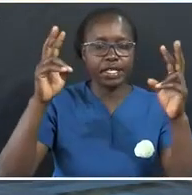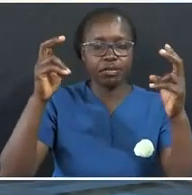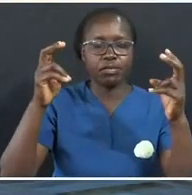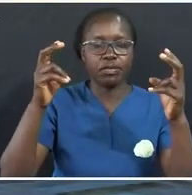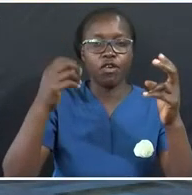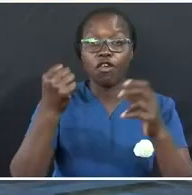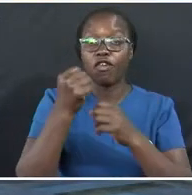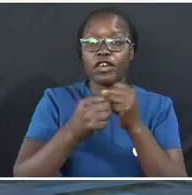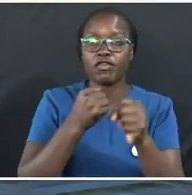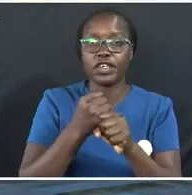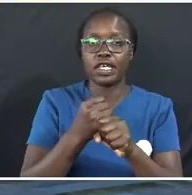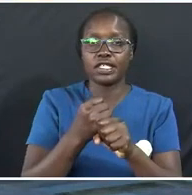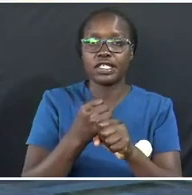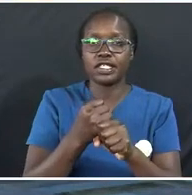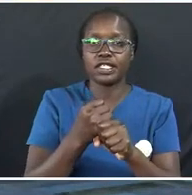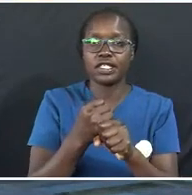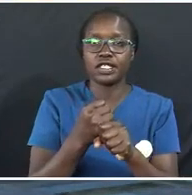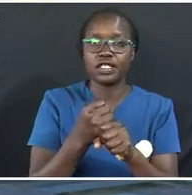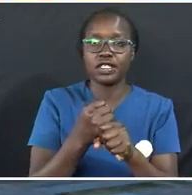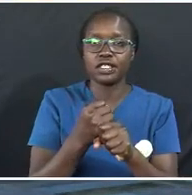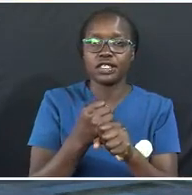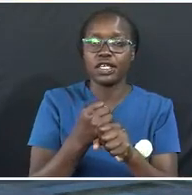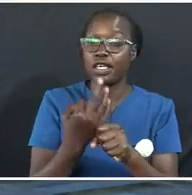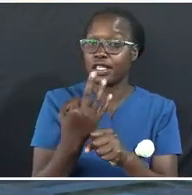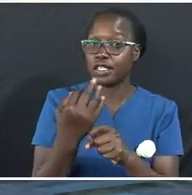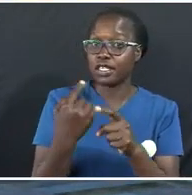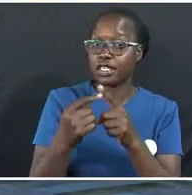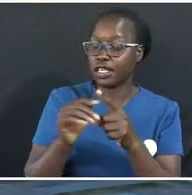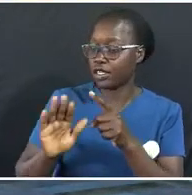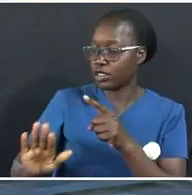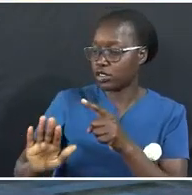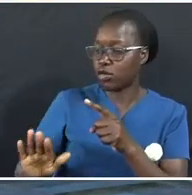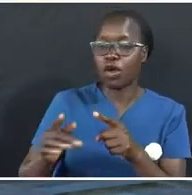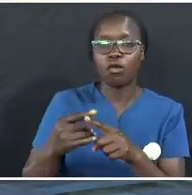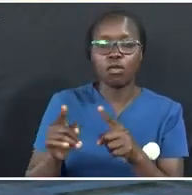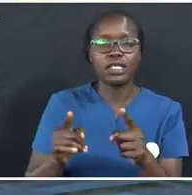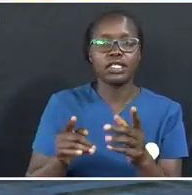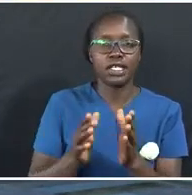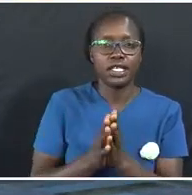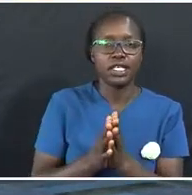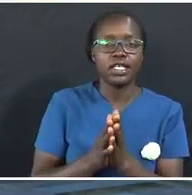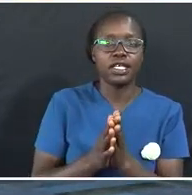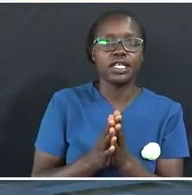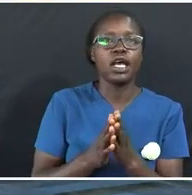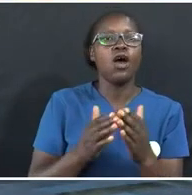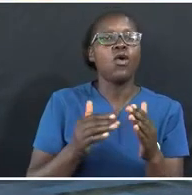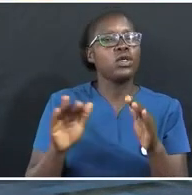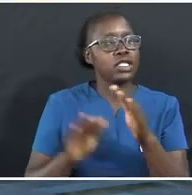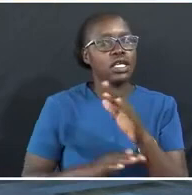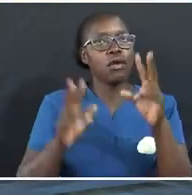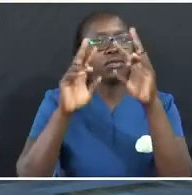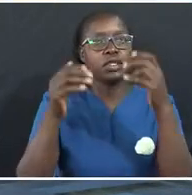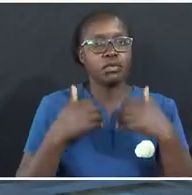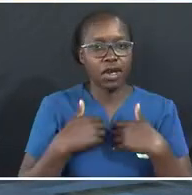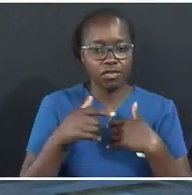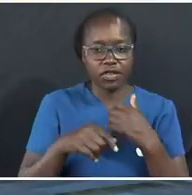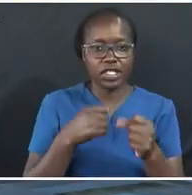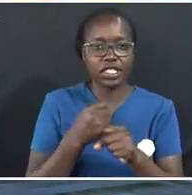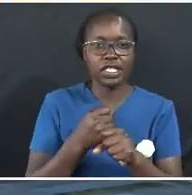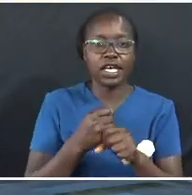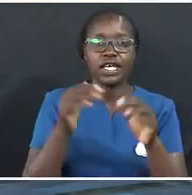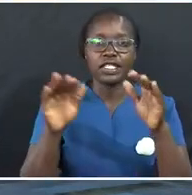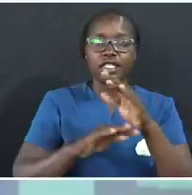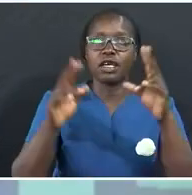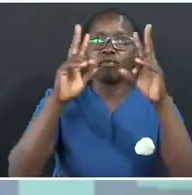for 5 years. We are remaining 3 years more. But in each year, we must have a sub-theme. So for this year, the